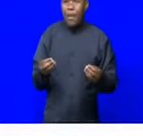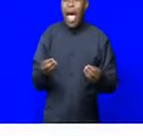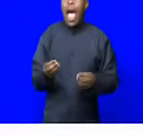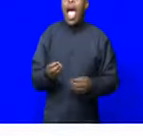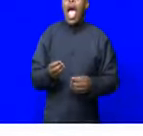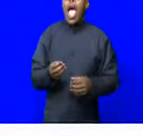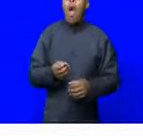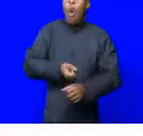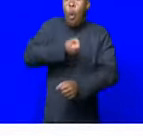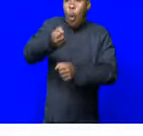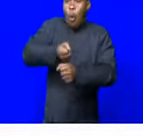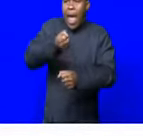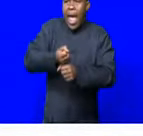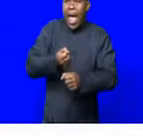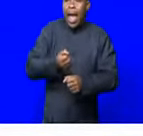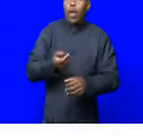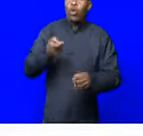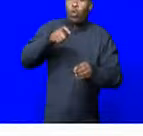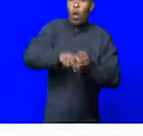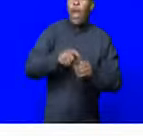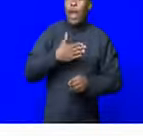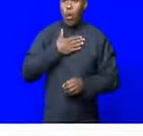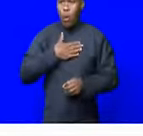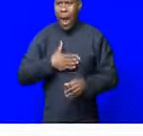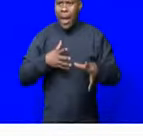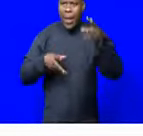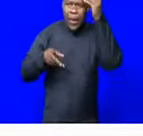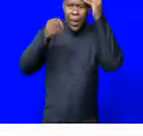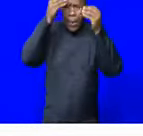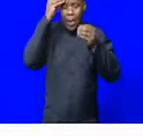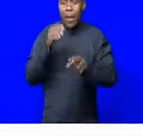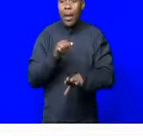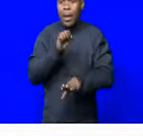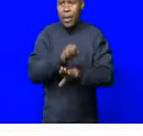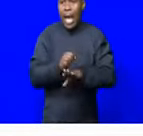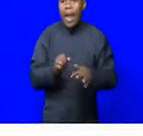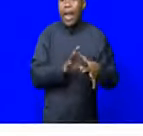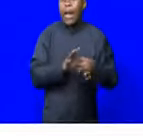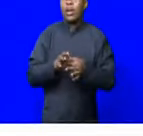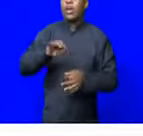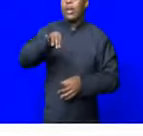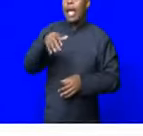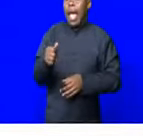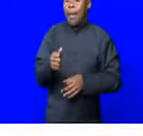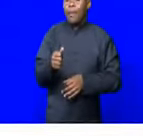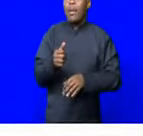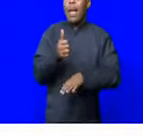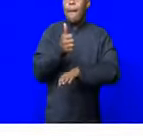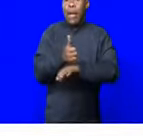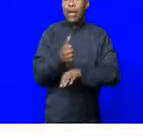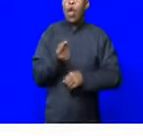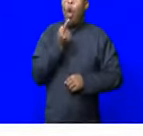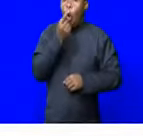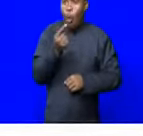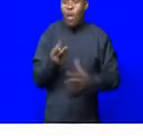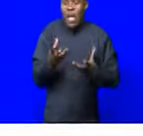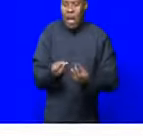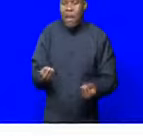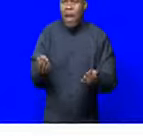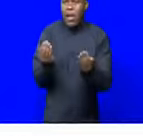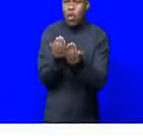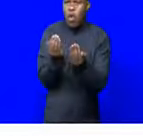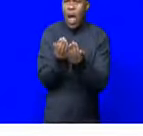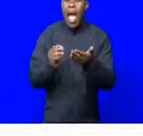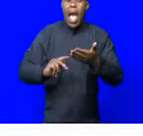future careers. The executive director for JA, Petsile Masilela, says 80 students were participating in this